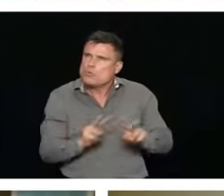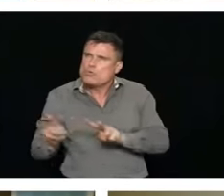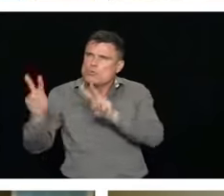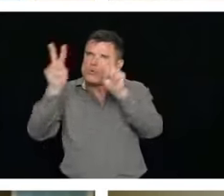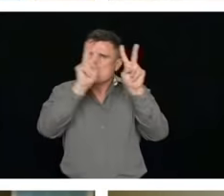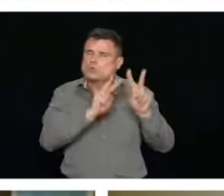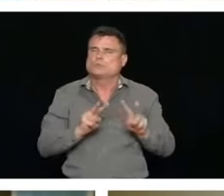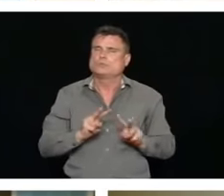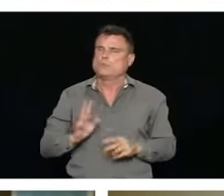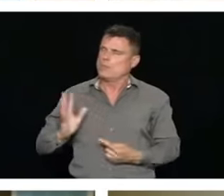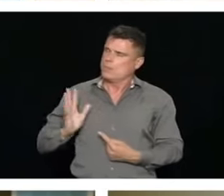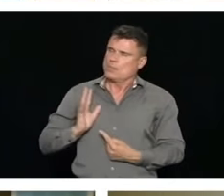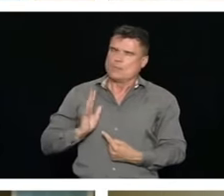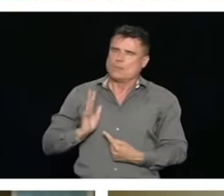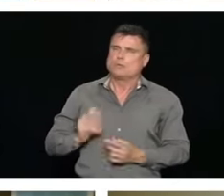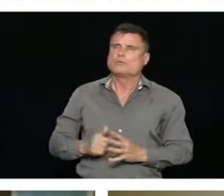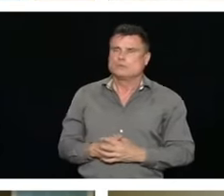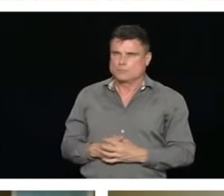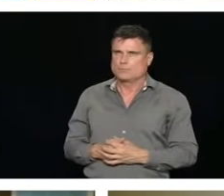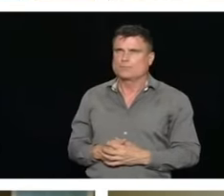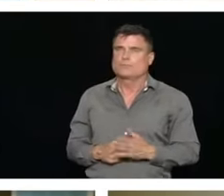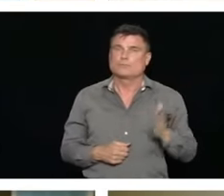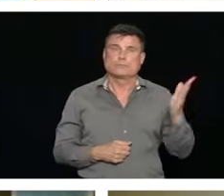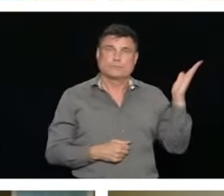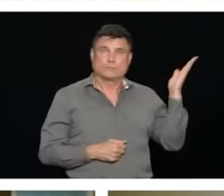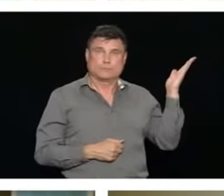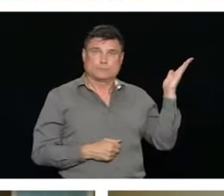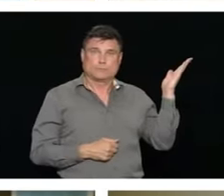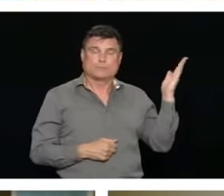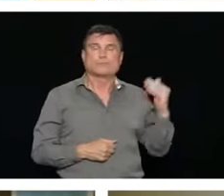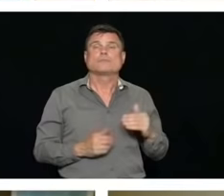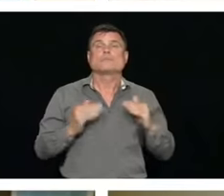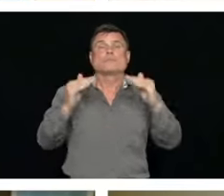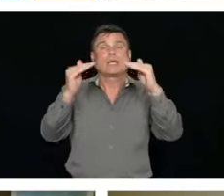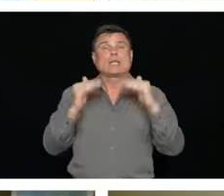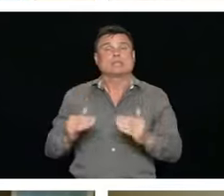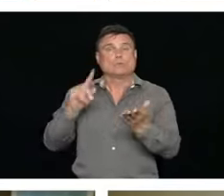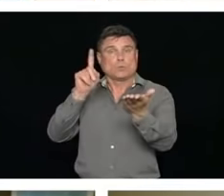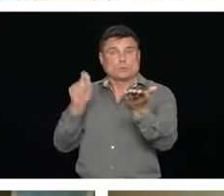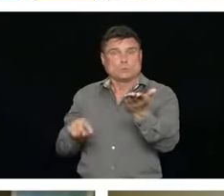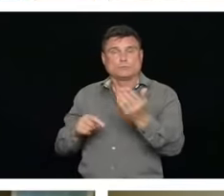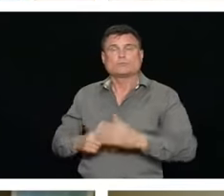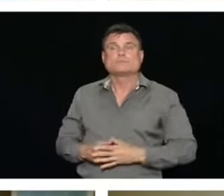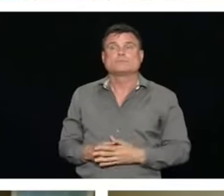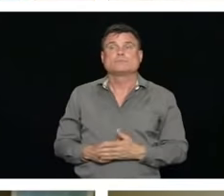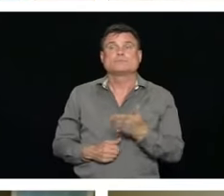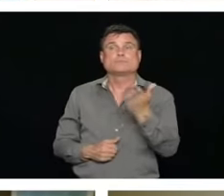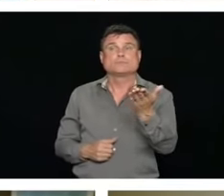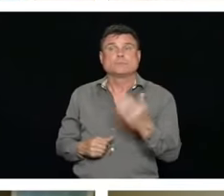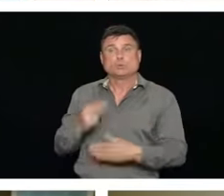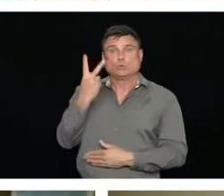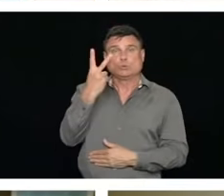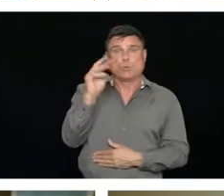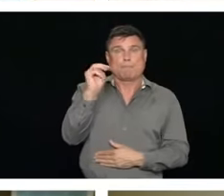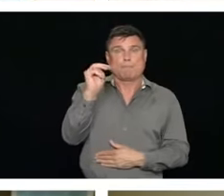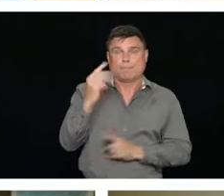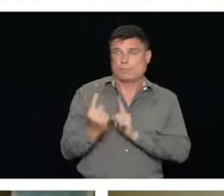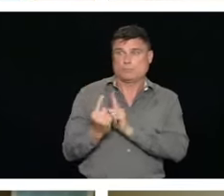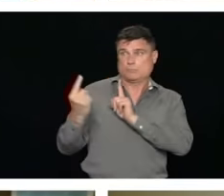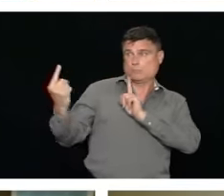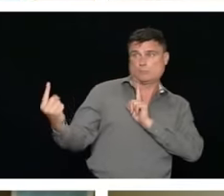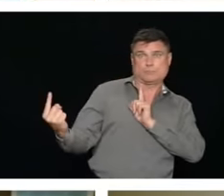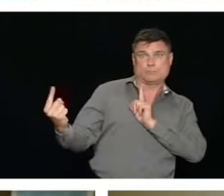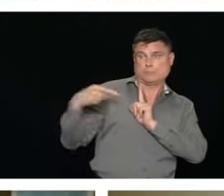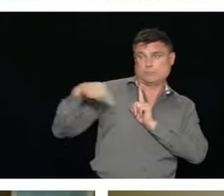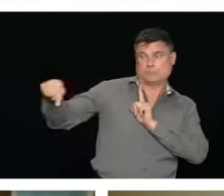distancing guideline, the 2-meter space, apply to classroom spaces? And Dr. Cornell, I'll just pass that to you again. Mm-hmm. So